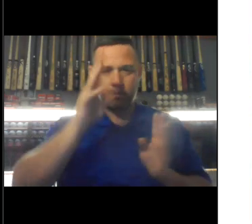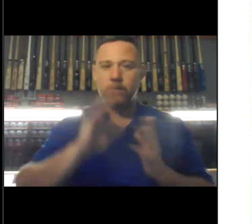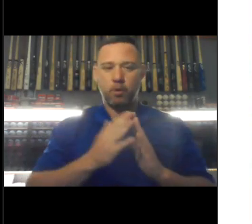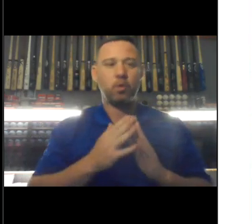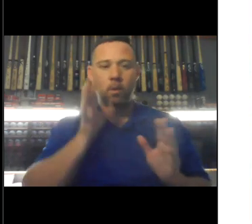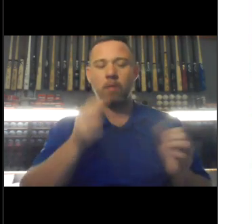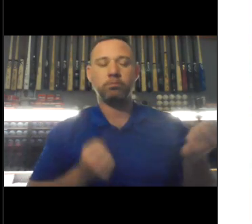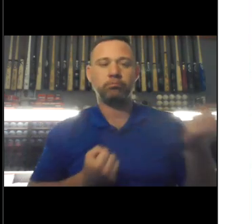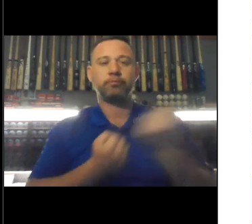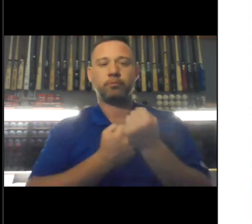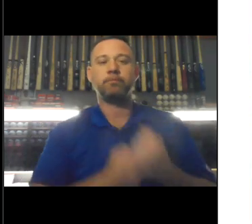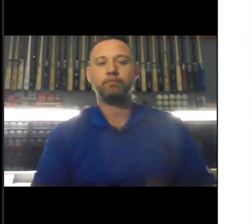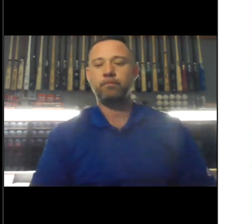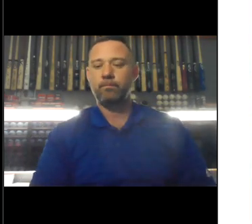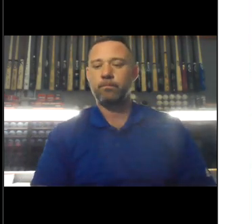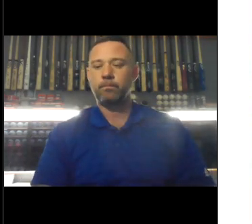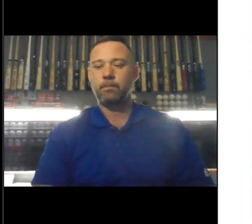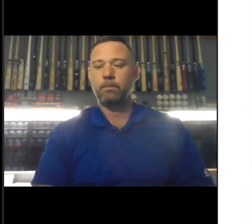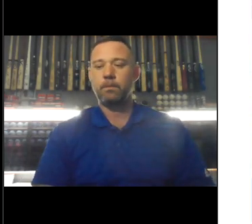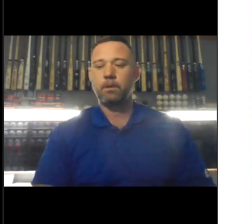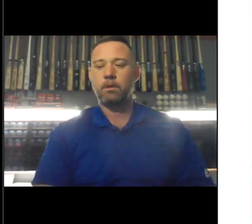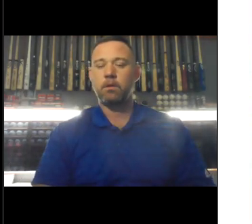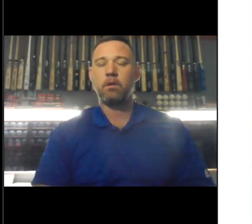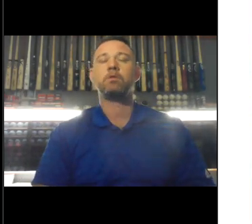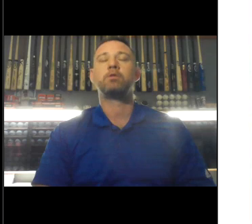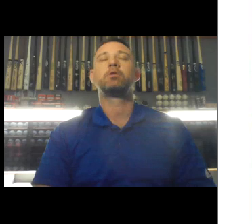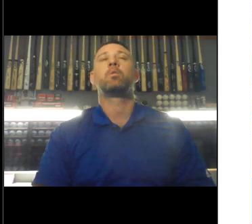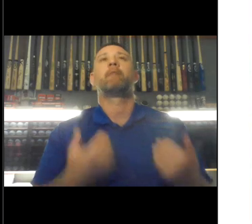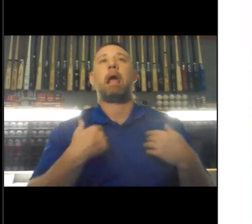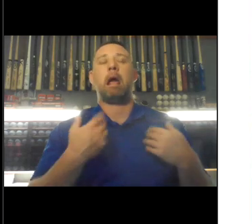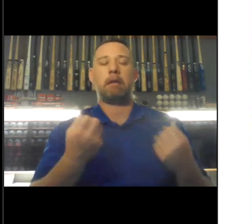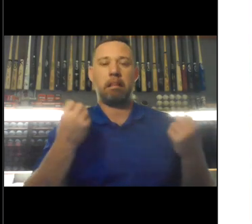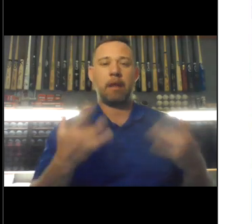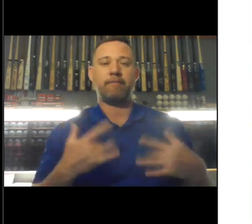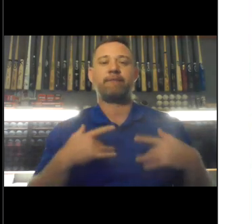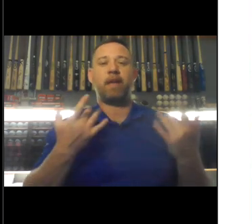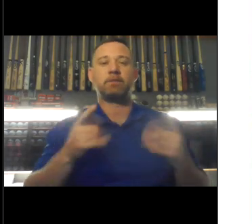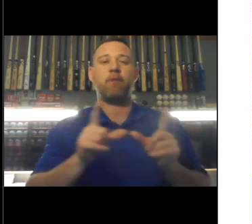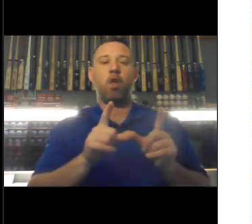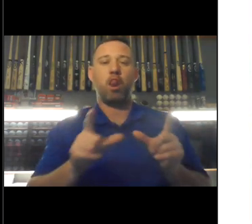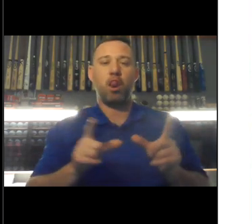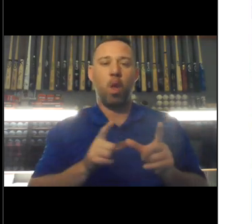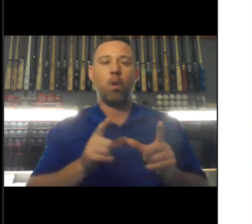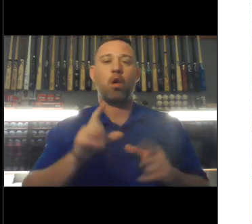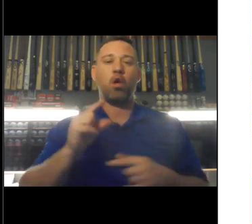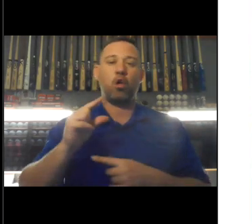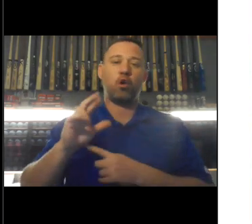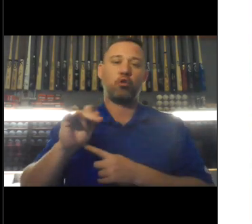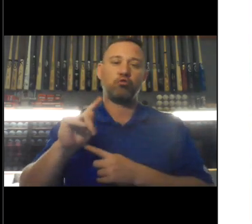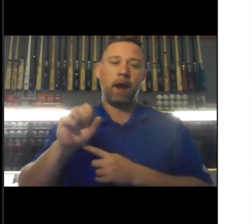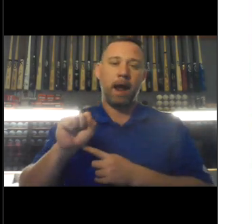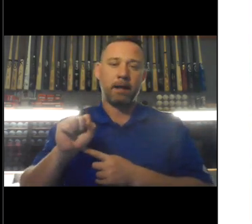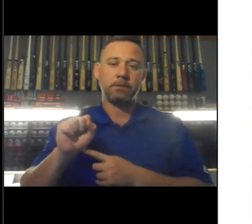behind. So we've held a lot of events for the local grants as well. We have